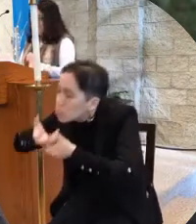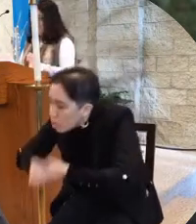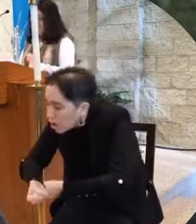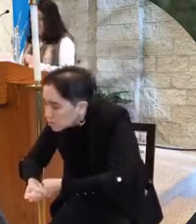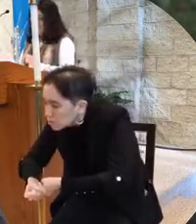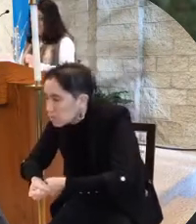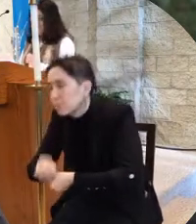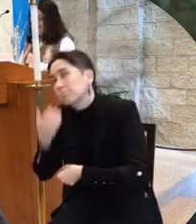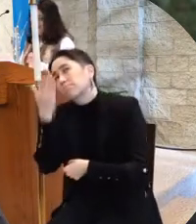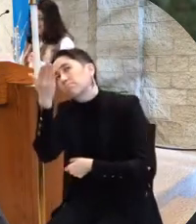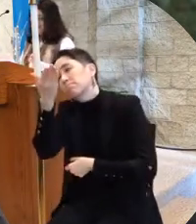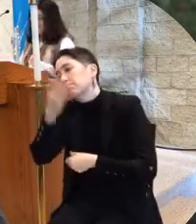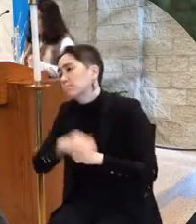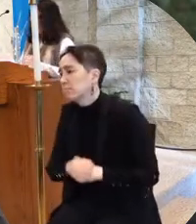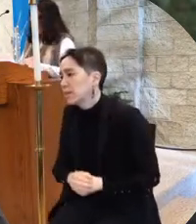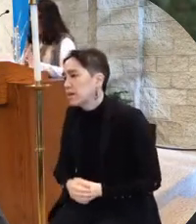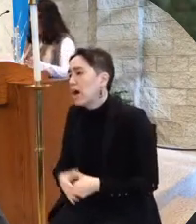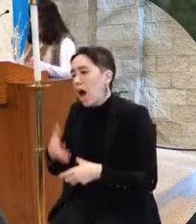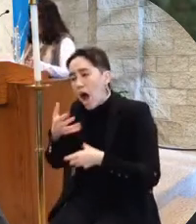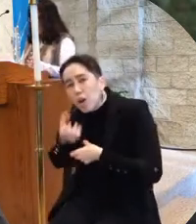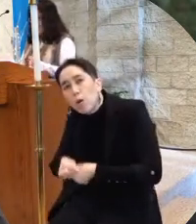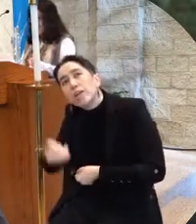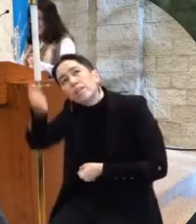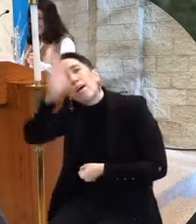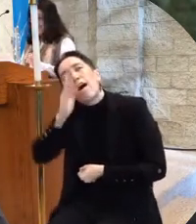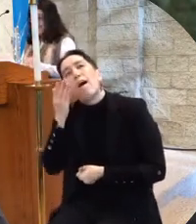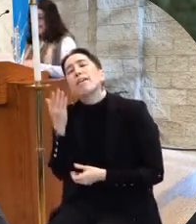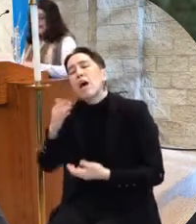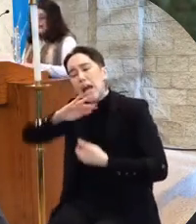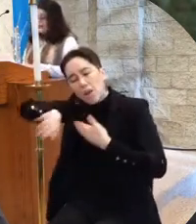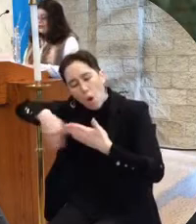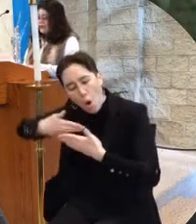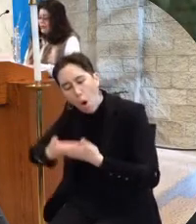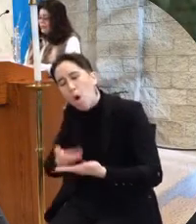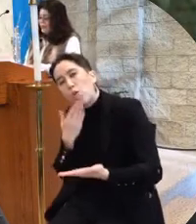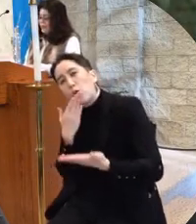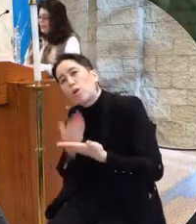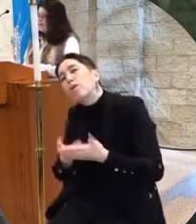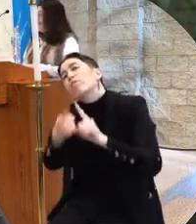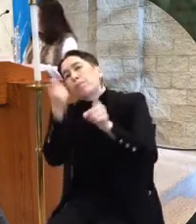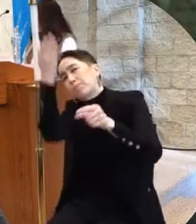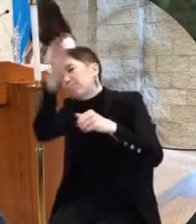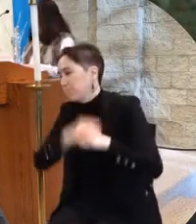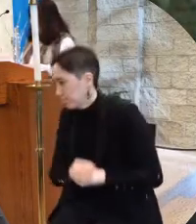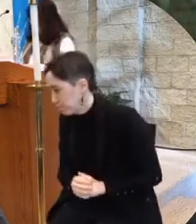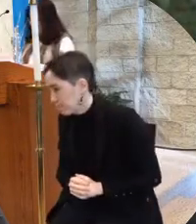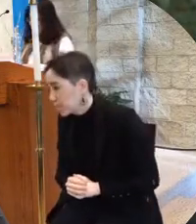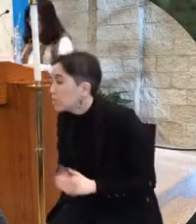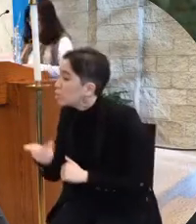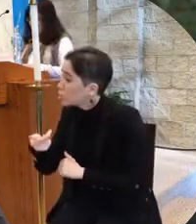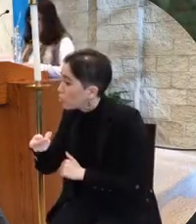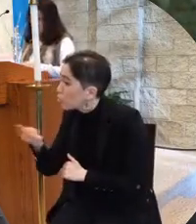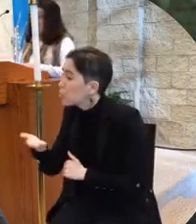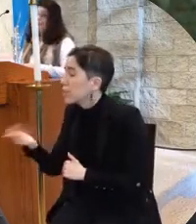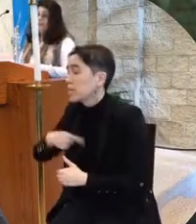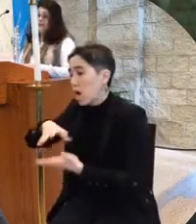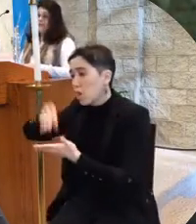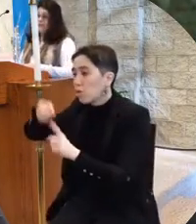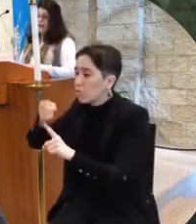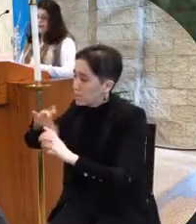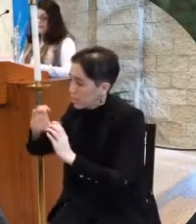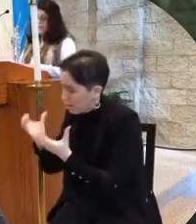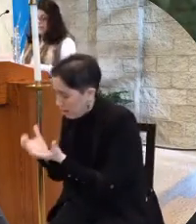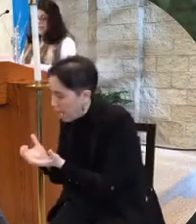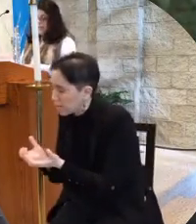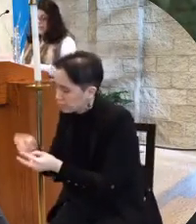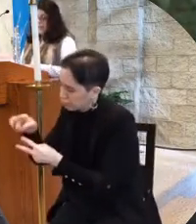be, in God as the source of all my good. These are a couple of things I learned from the class, and I'm deeply grateful for